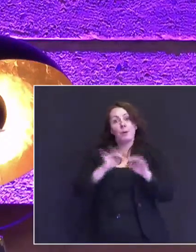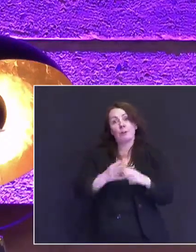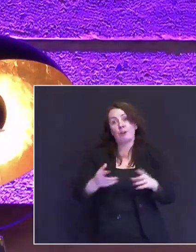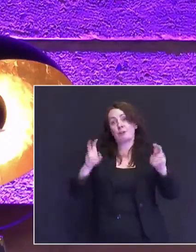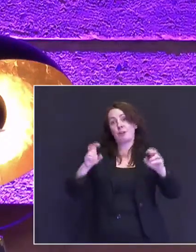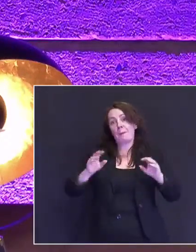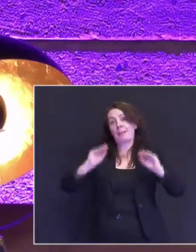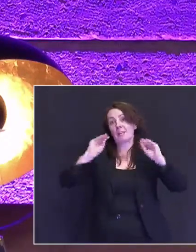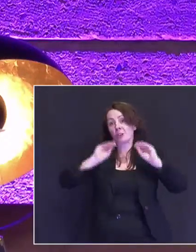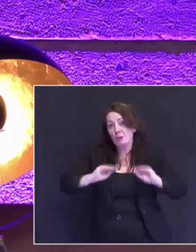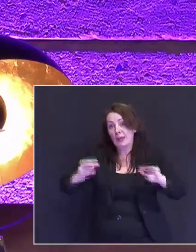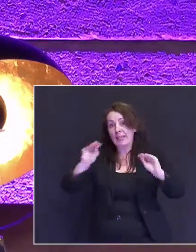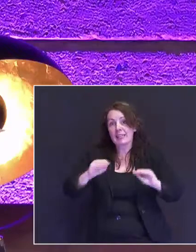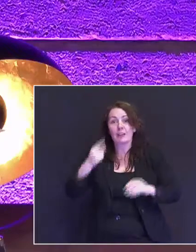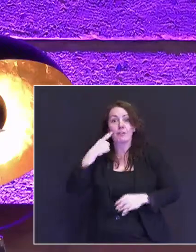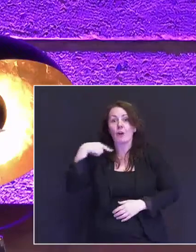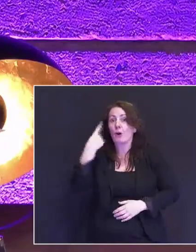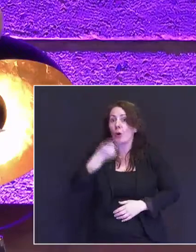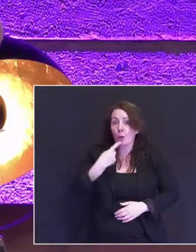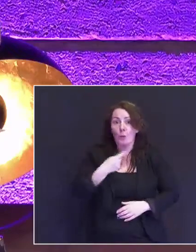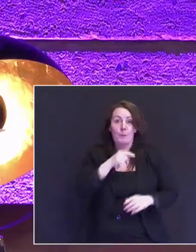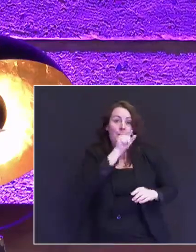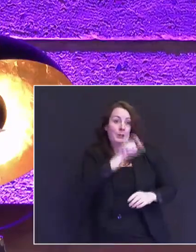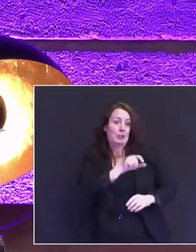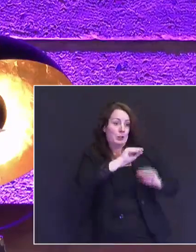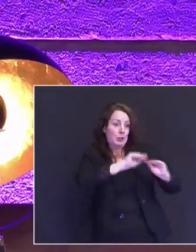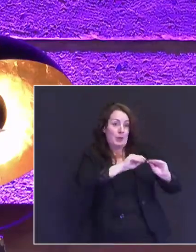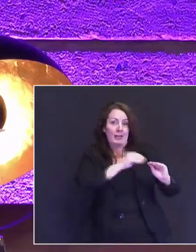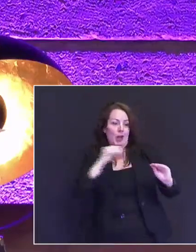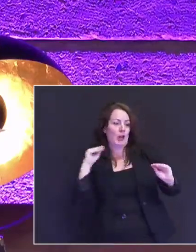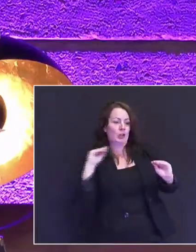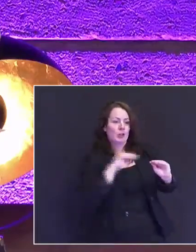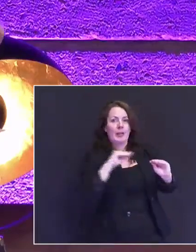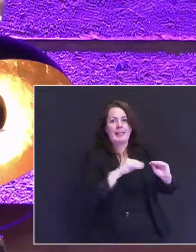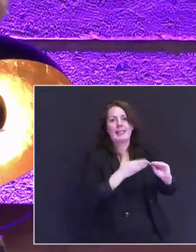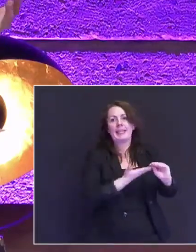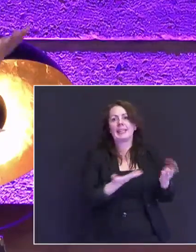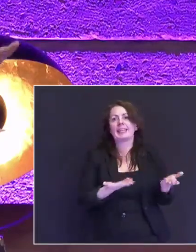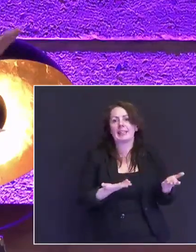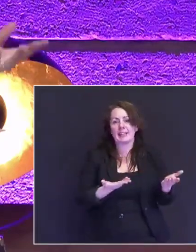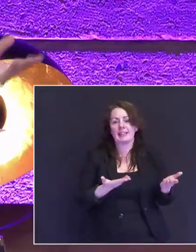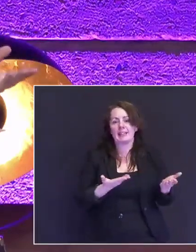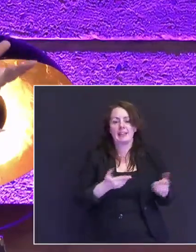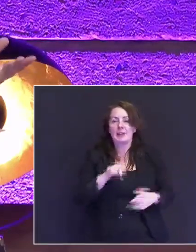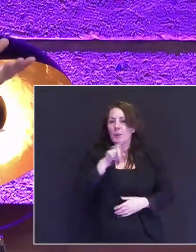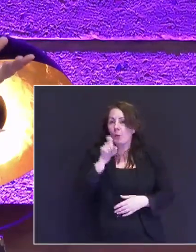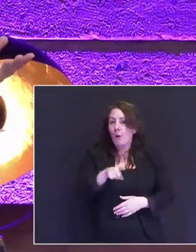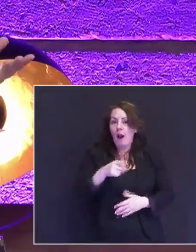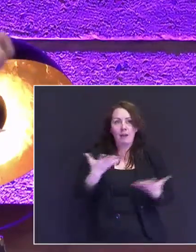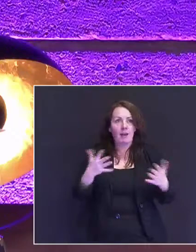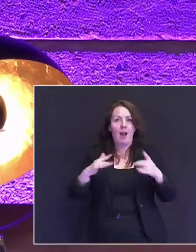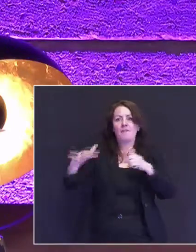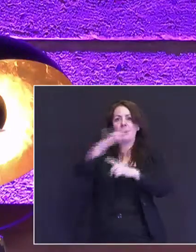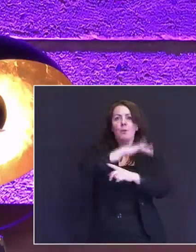is so important if we speak about multilingual education environment with the support of